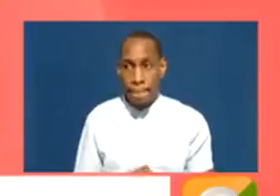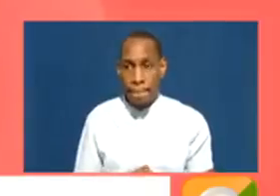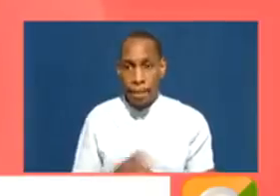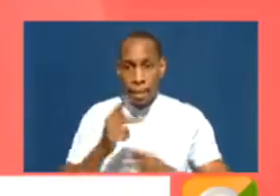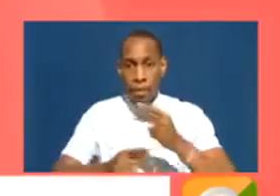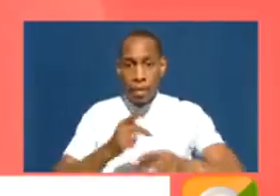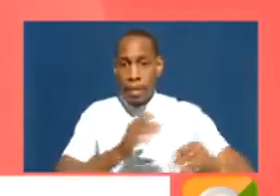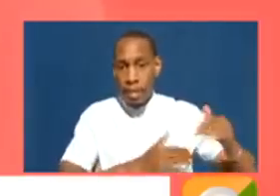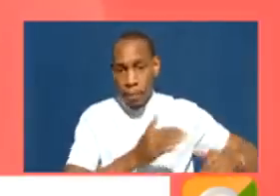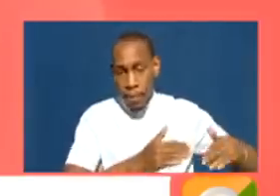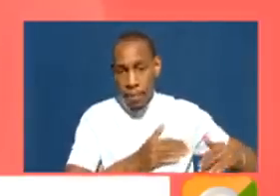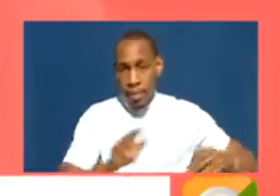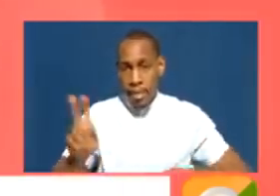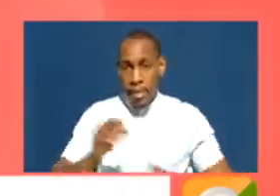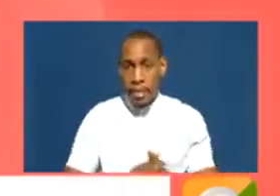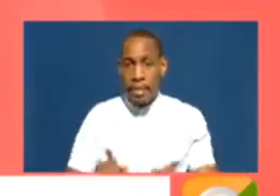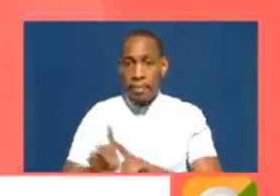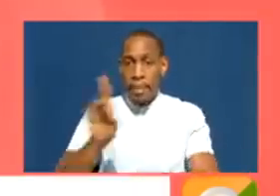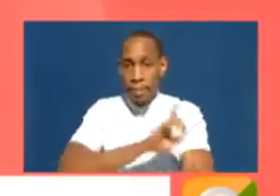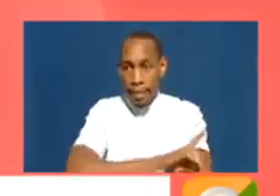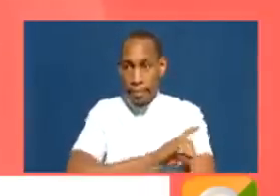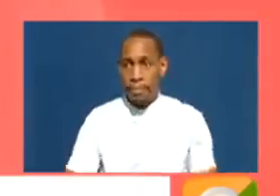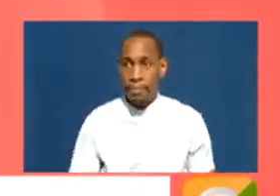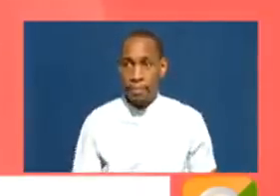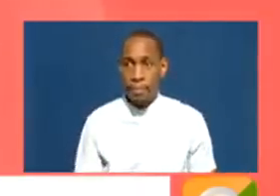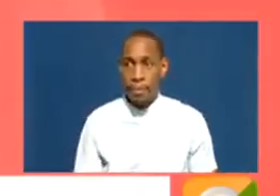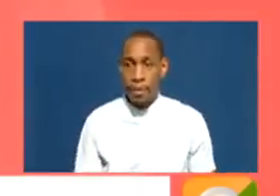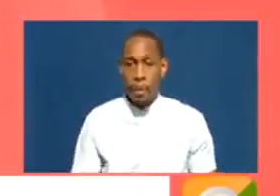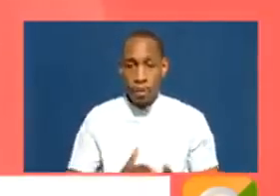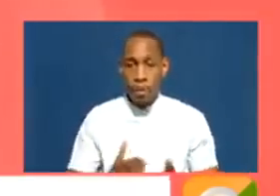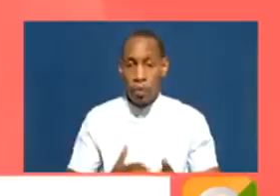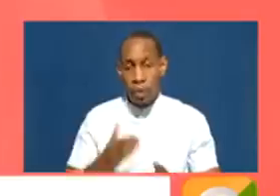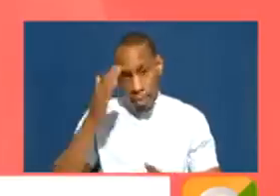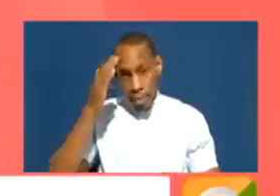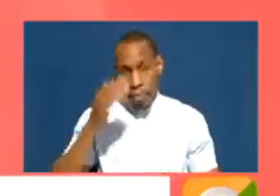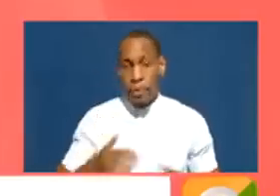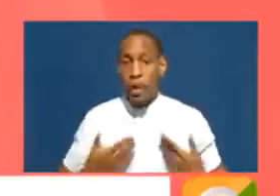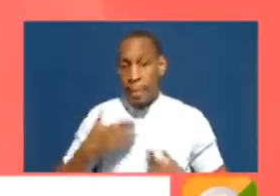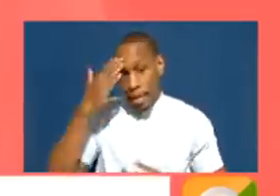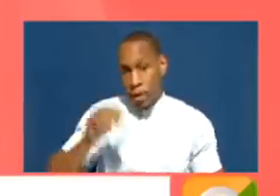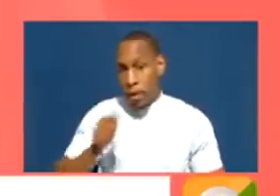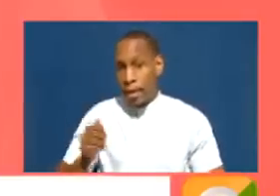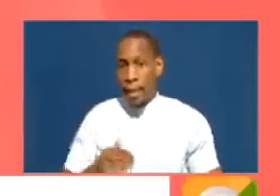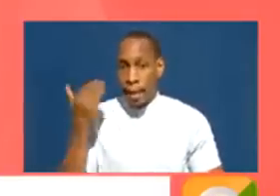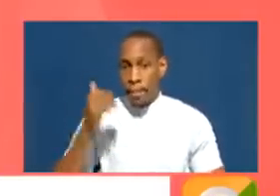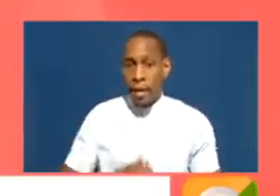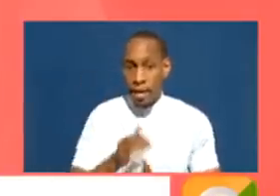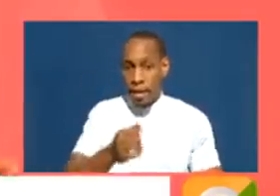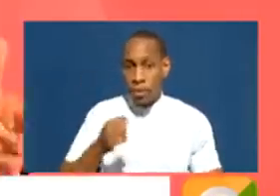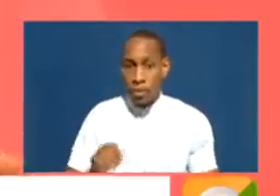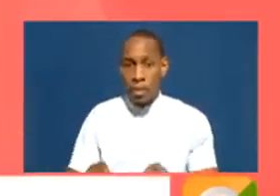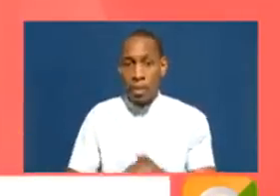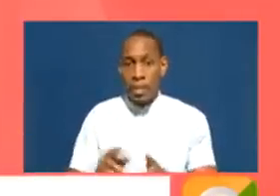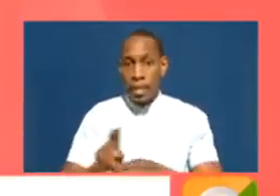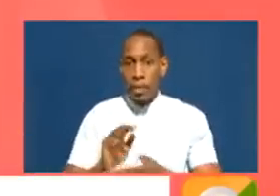proceedings at Bomas of Kenya that day. I happen to have known the back door, and I used a little bit of my public relations